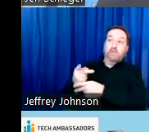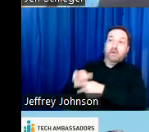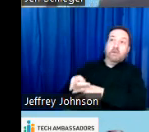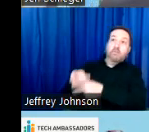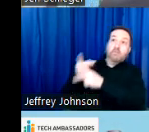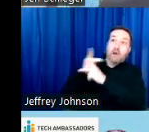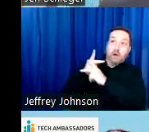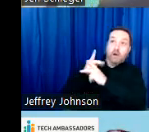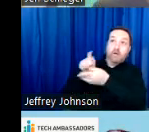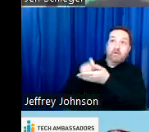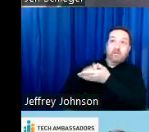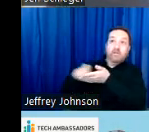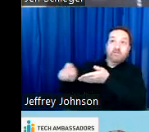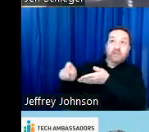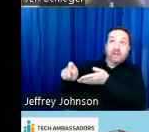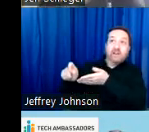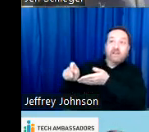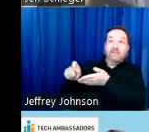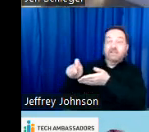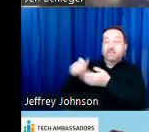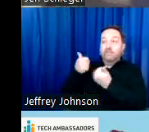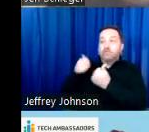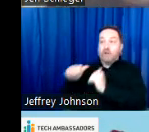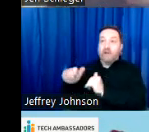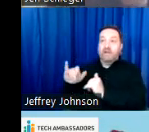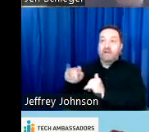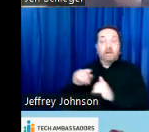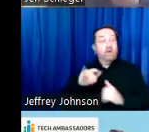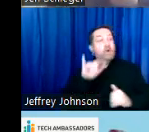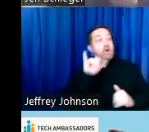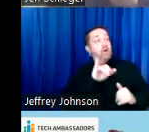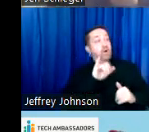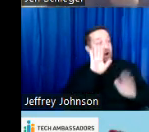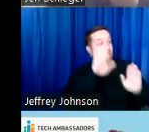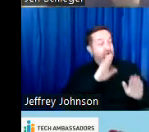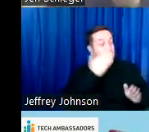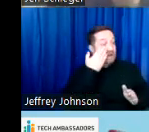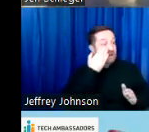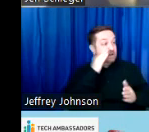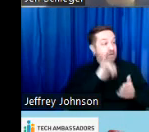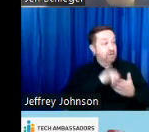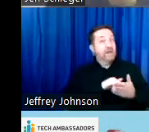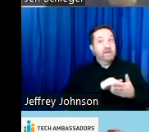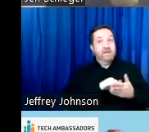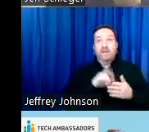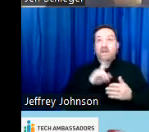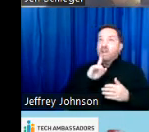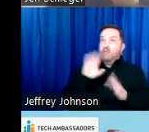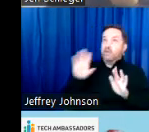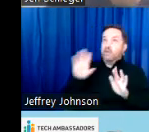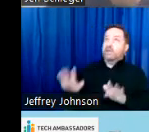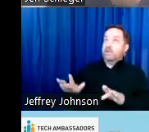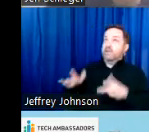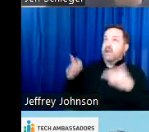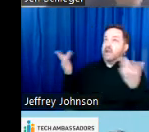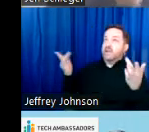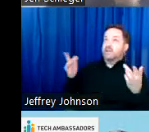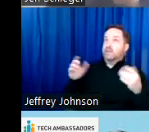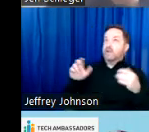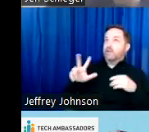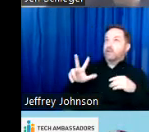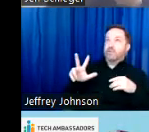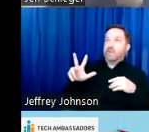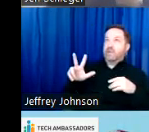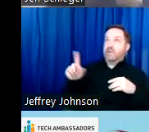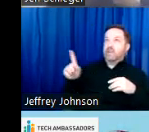Wow, that is awesome. I didn't know that. Yeah. It's also pretty lightweight, so it's about 3.5 pounds. So